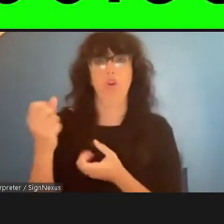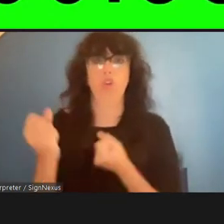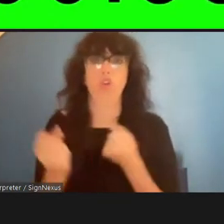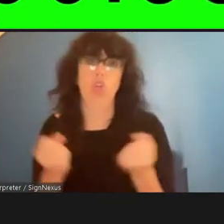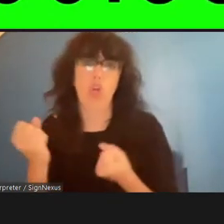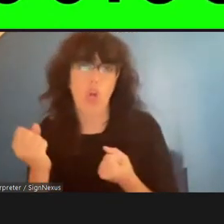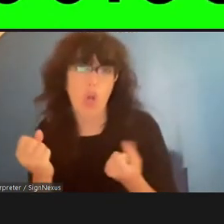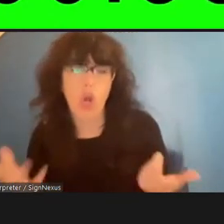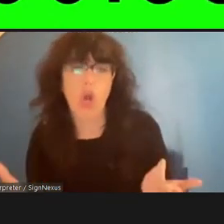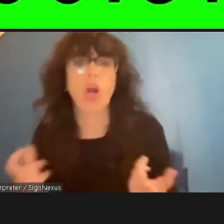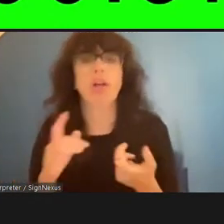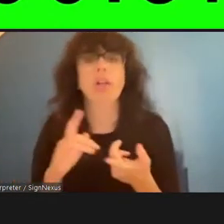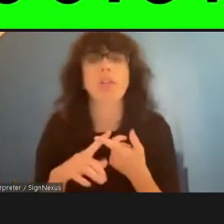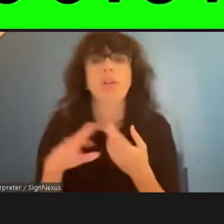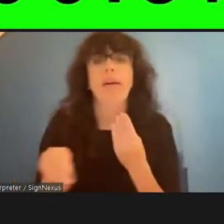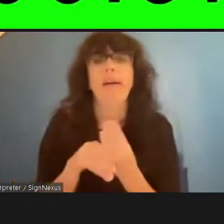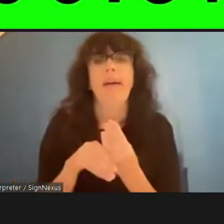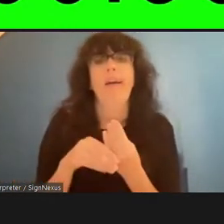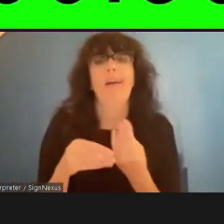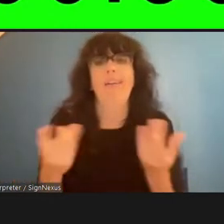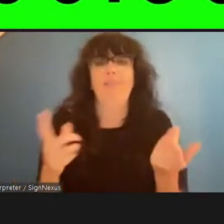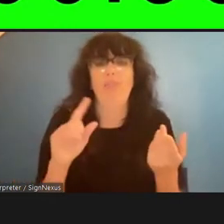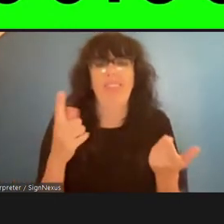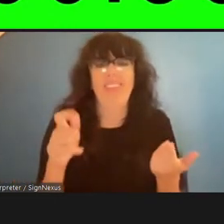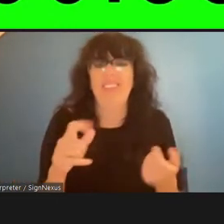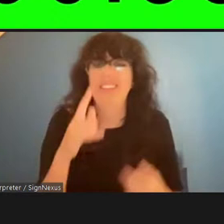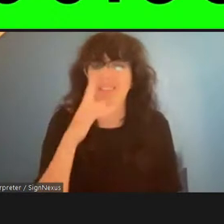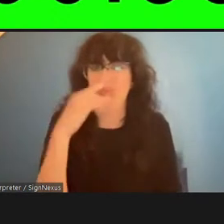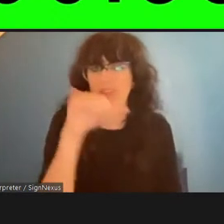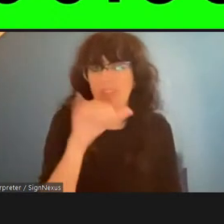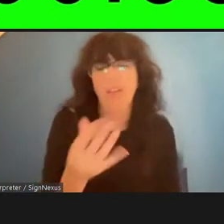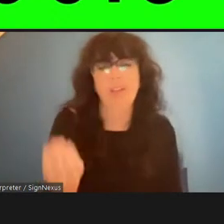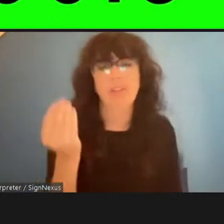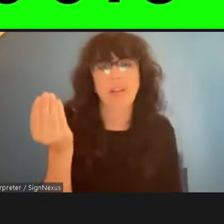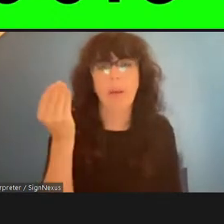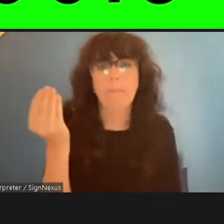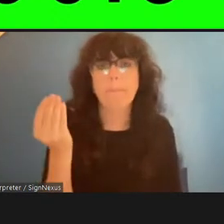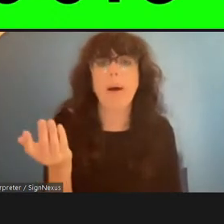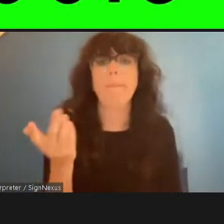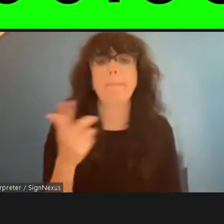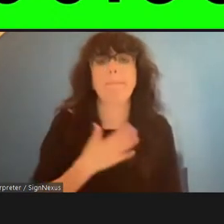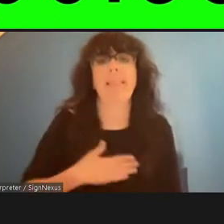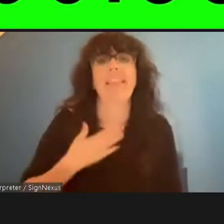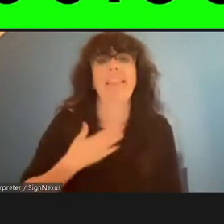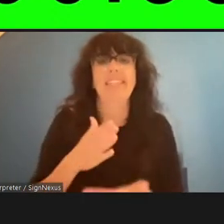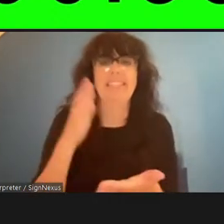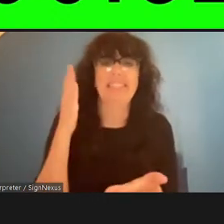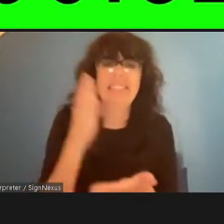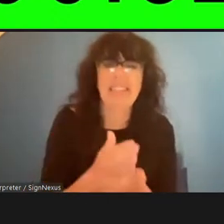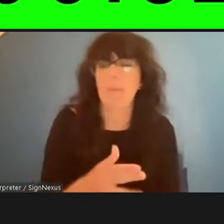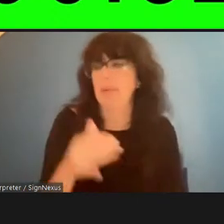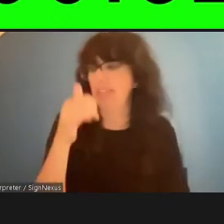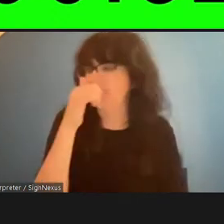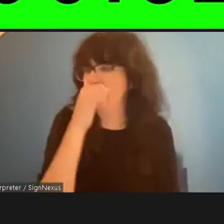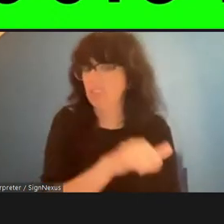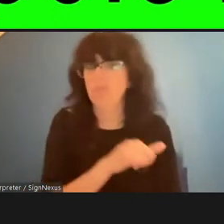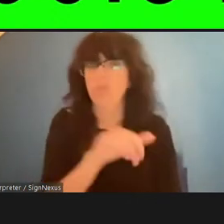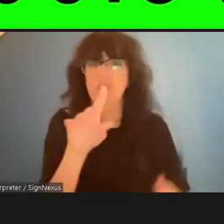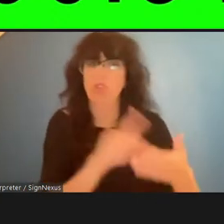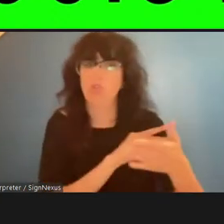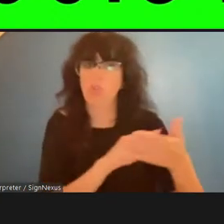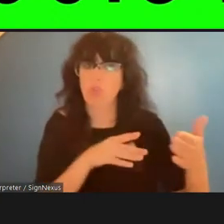tax dot come on now let's be serious this is ludacris but because just a pricing please stop it it's nonsense it's discriminatory